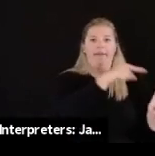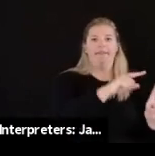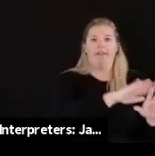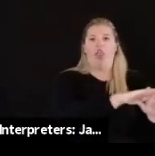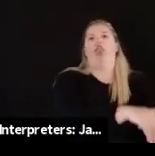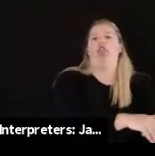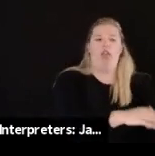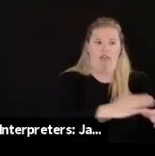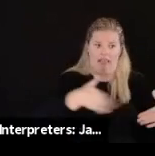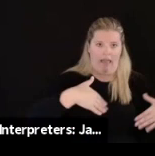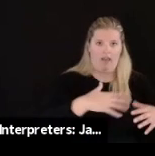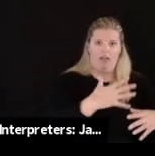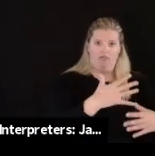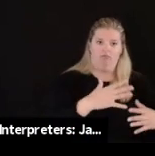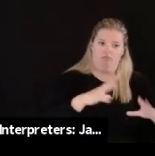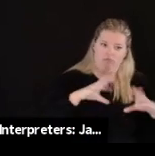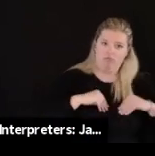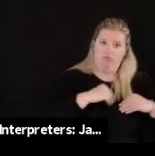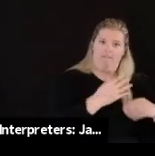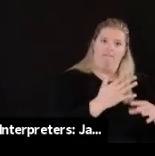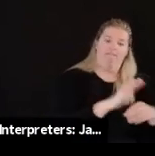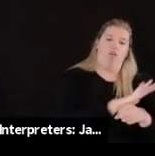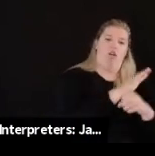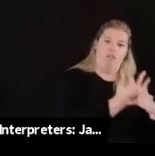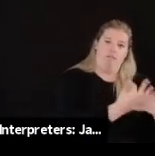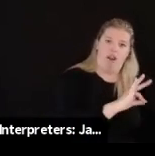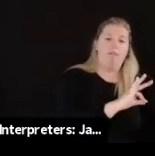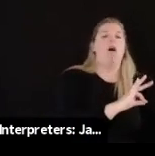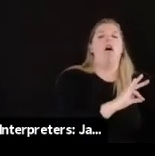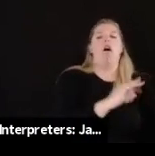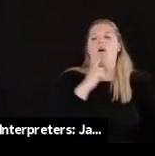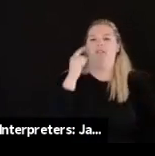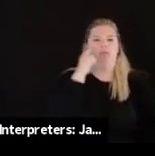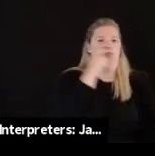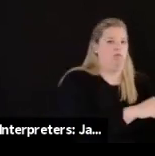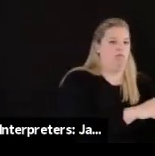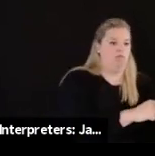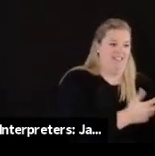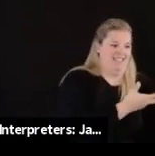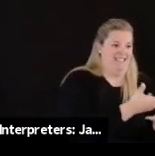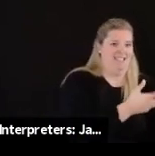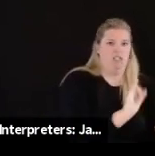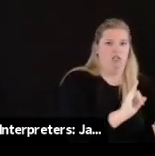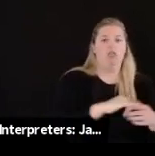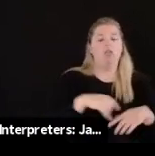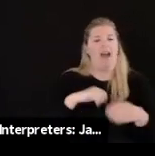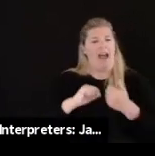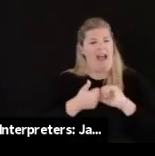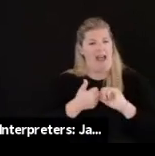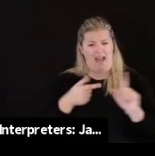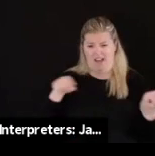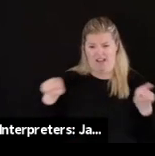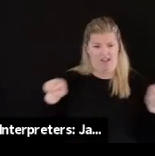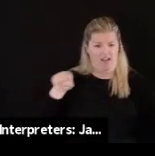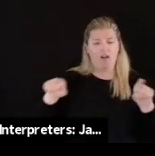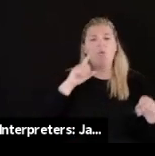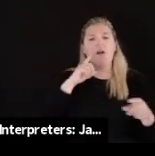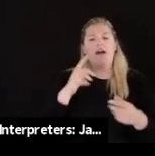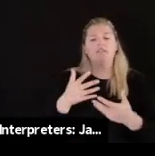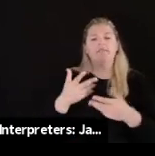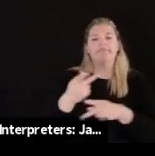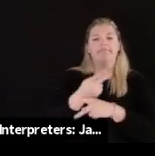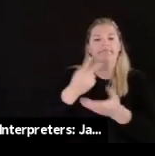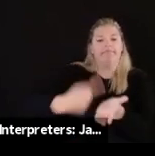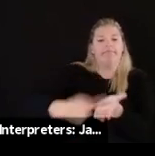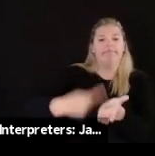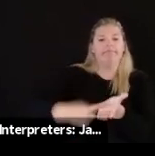liberation. But in order to do that, we have to continue to move beyond conversations that consider individual behavior and